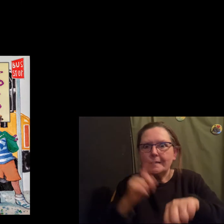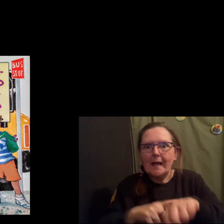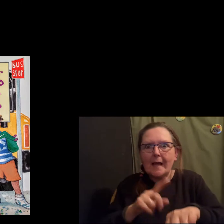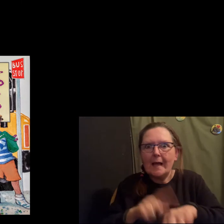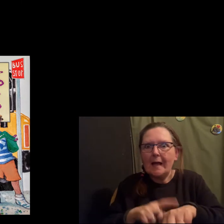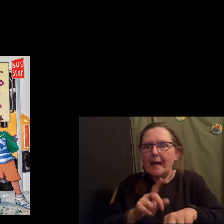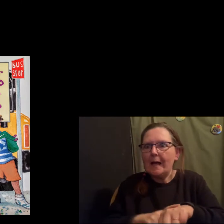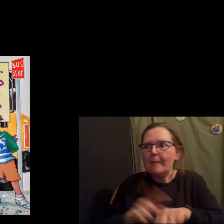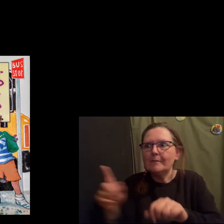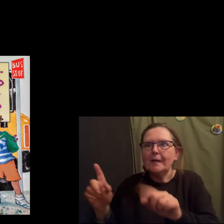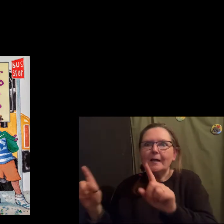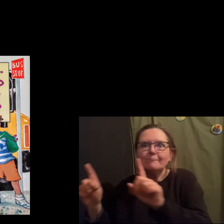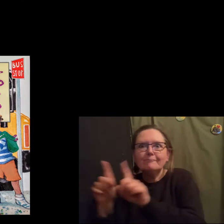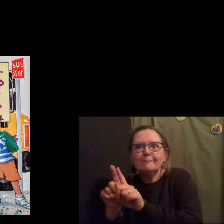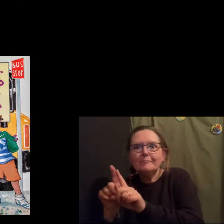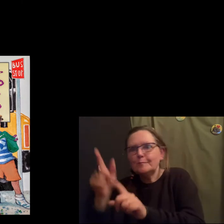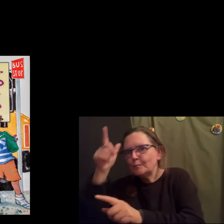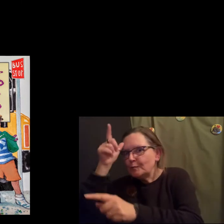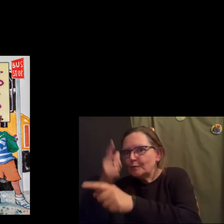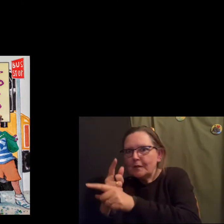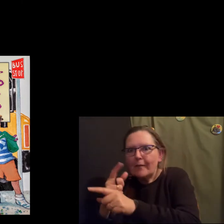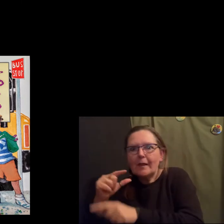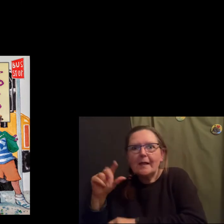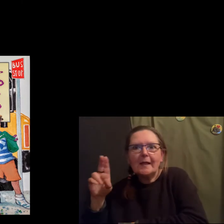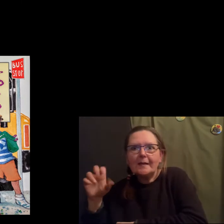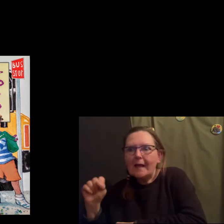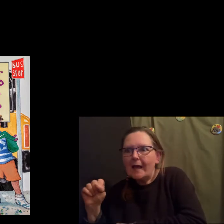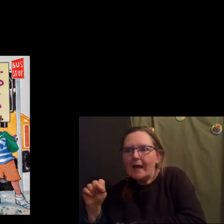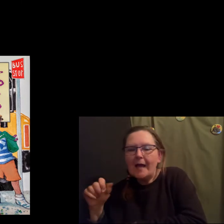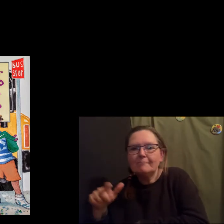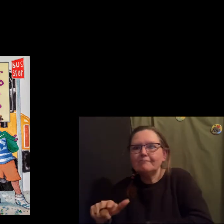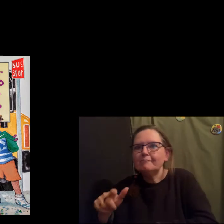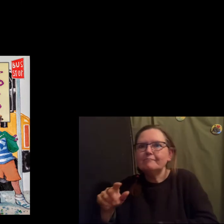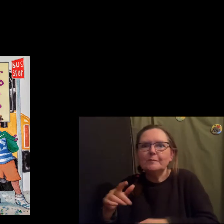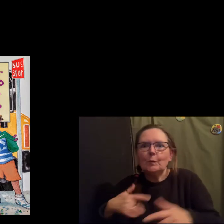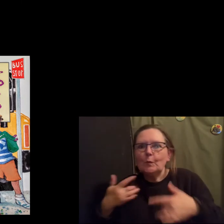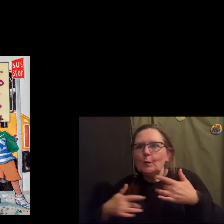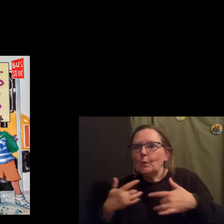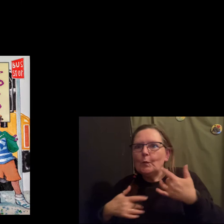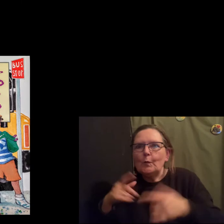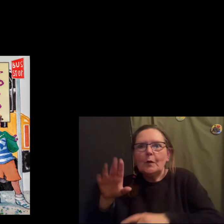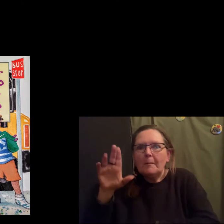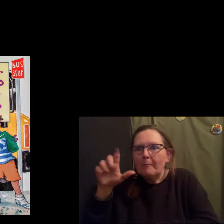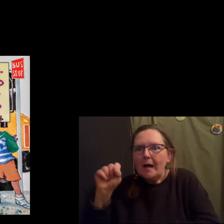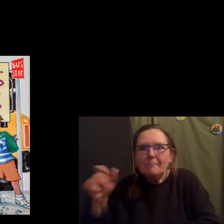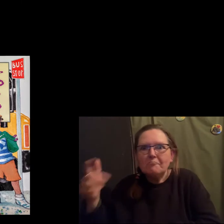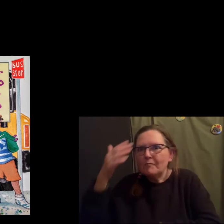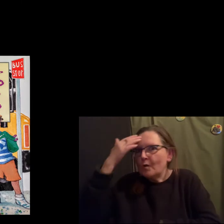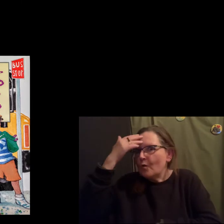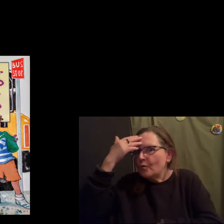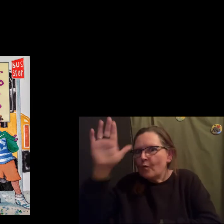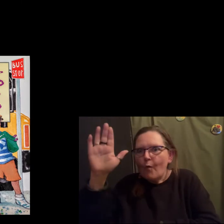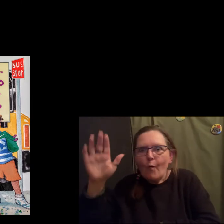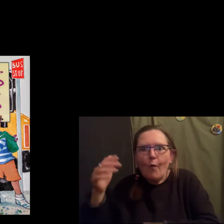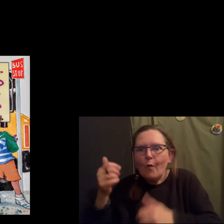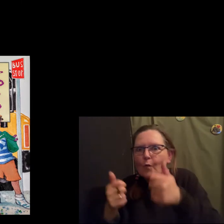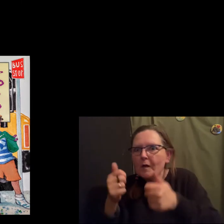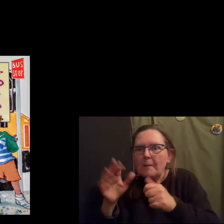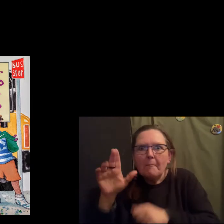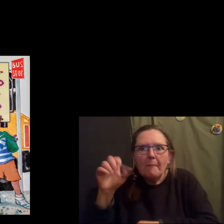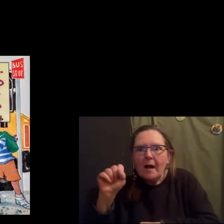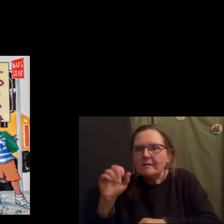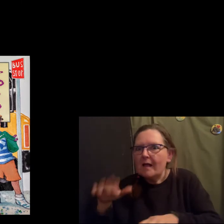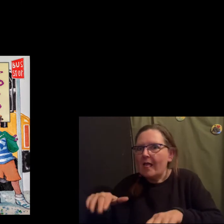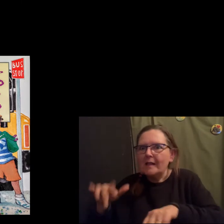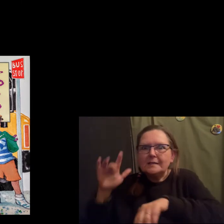brother Gus. But she's so excited, she doesn't know which one they're waiting for because